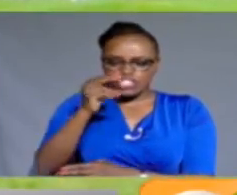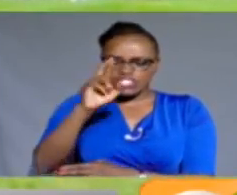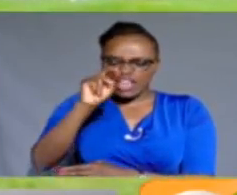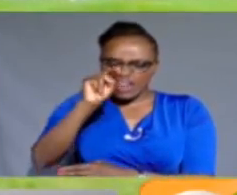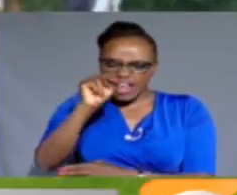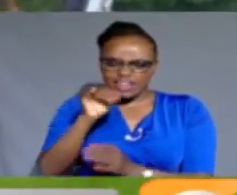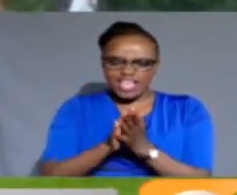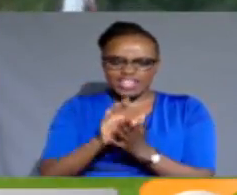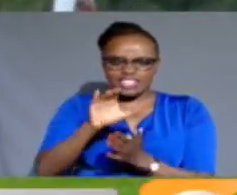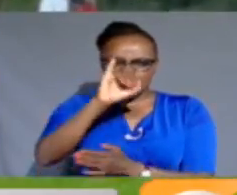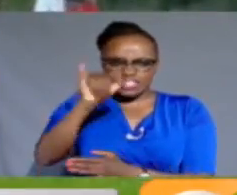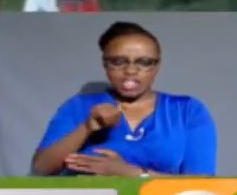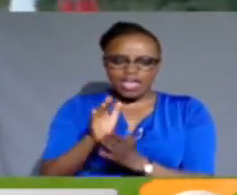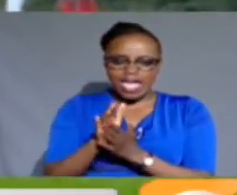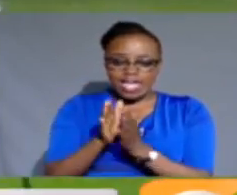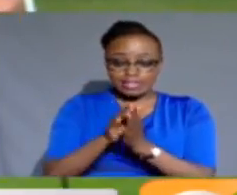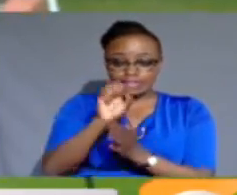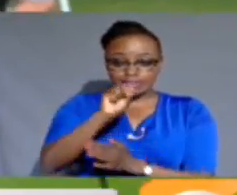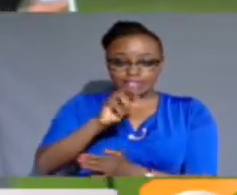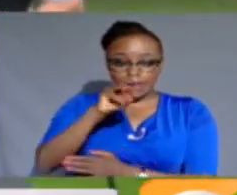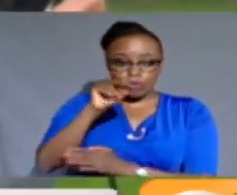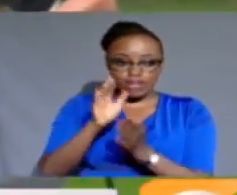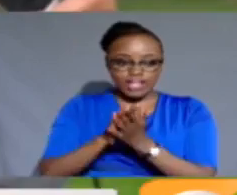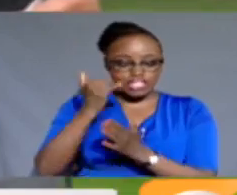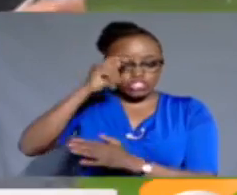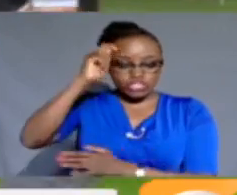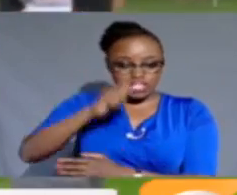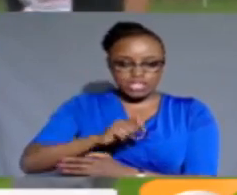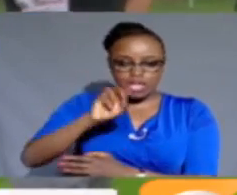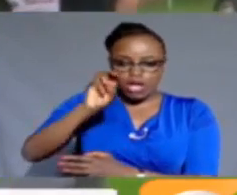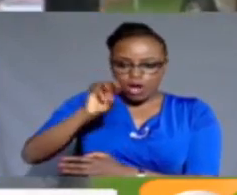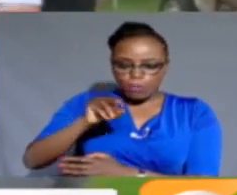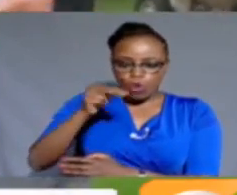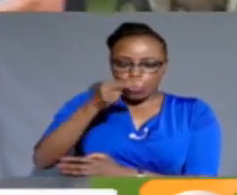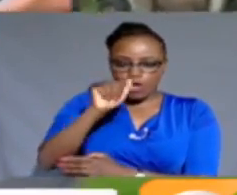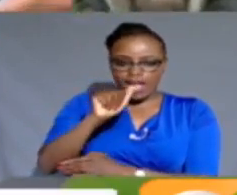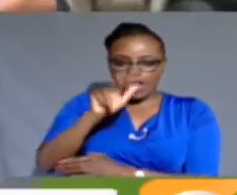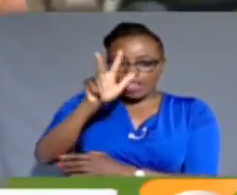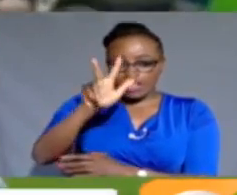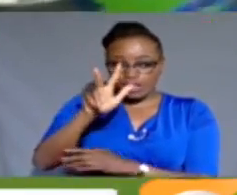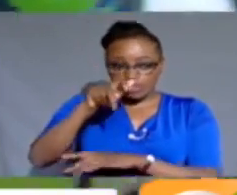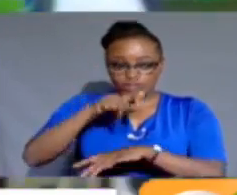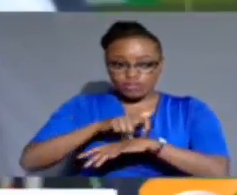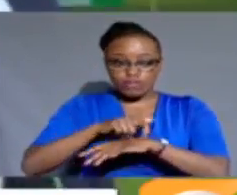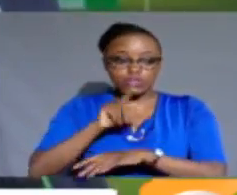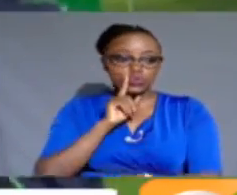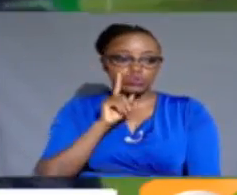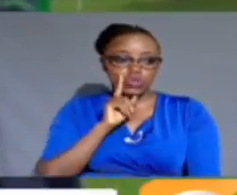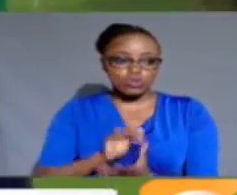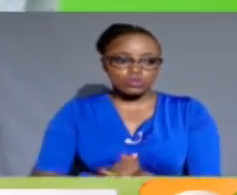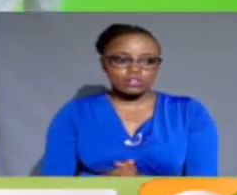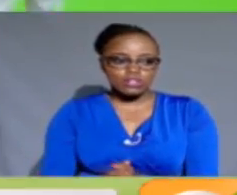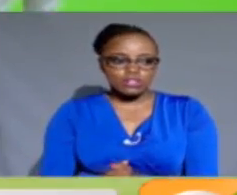CJ Wangai, Simon Jogu, and Justice Madoya. The tournament goes to round 3 tomorrow.